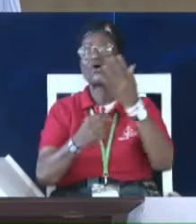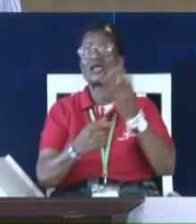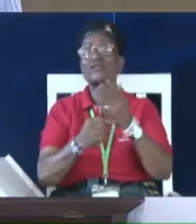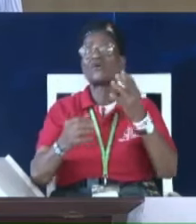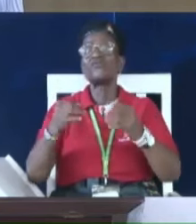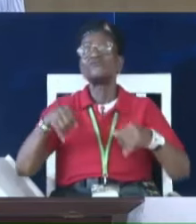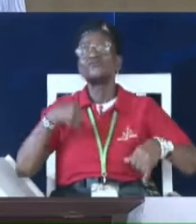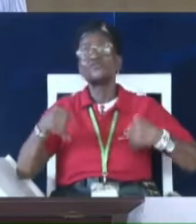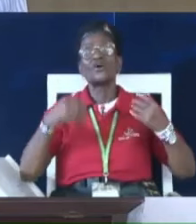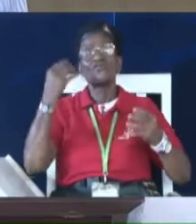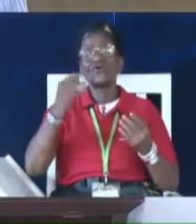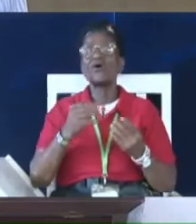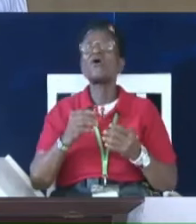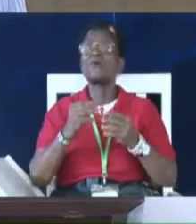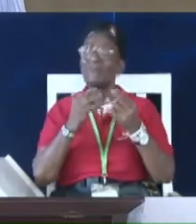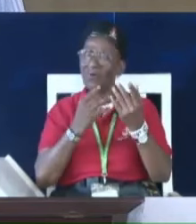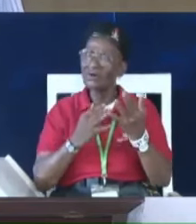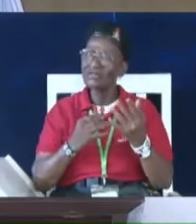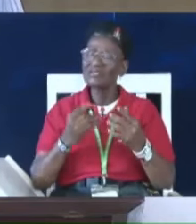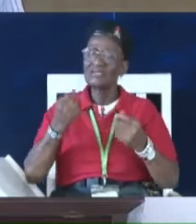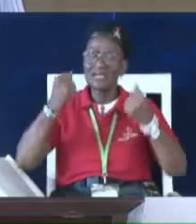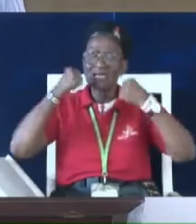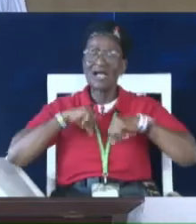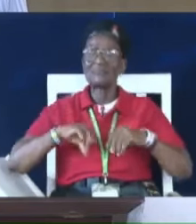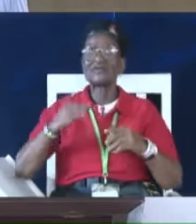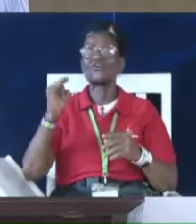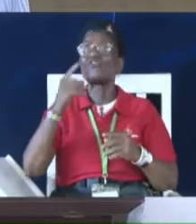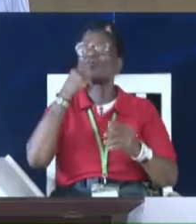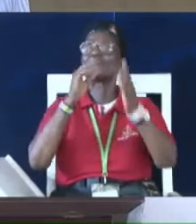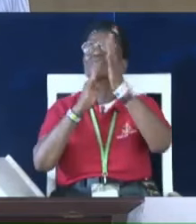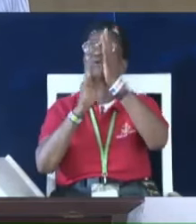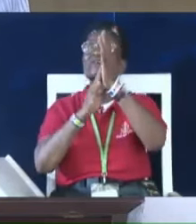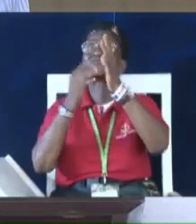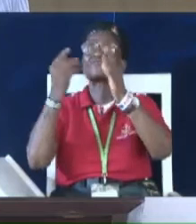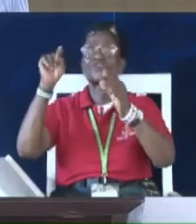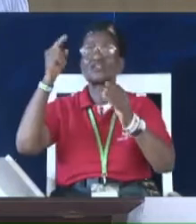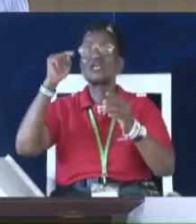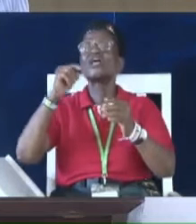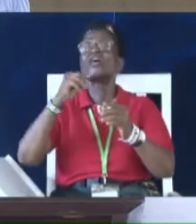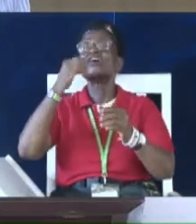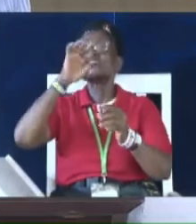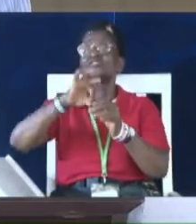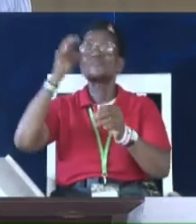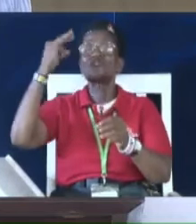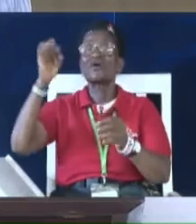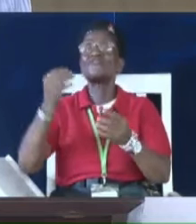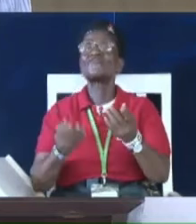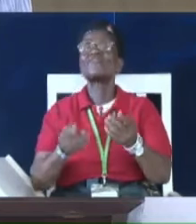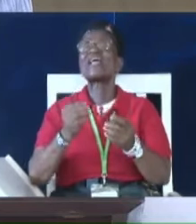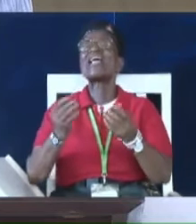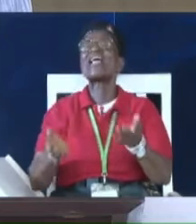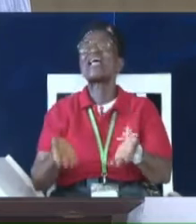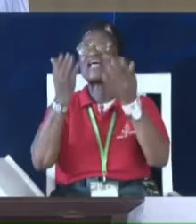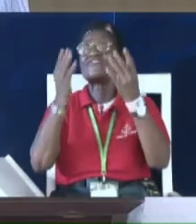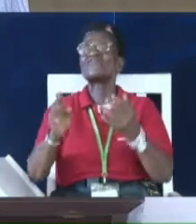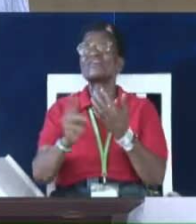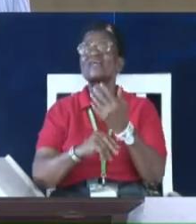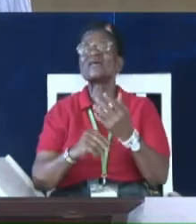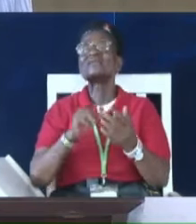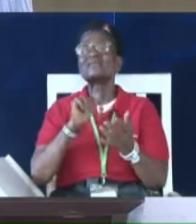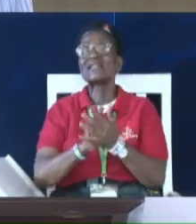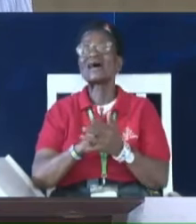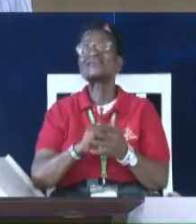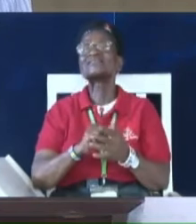mourning, the garment of praise for the spirit of heaviness, that they might be